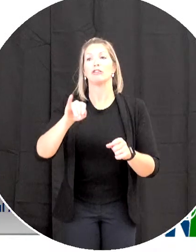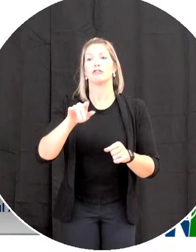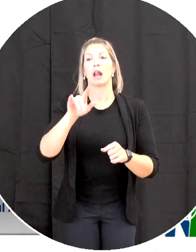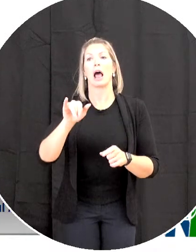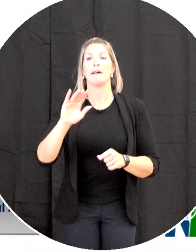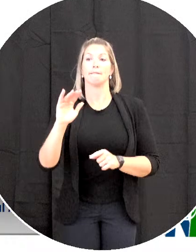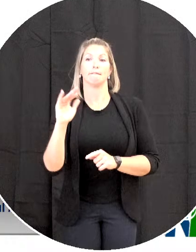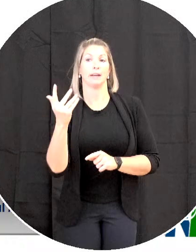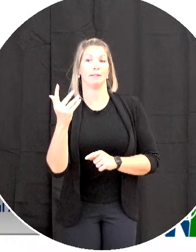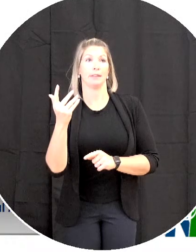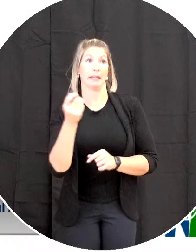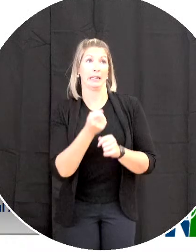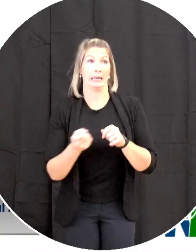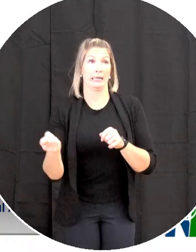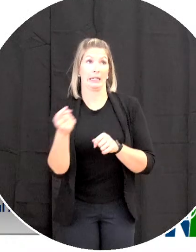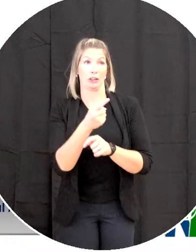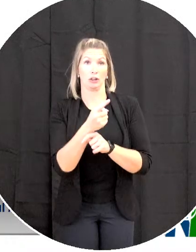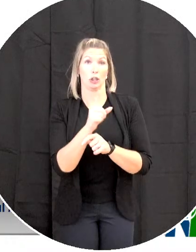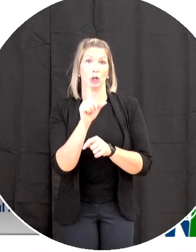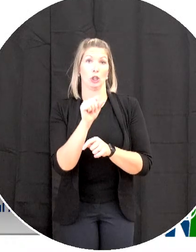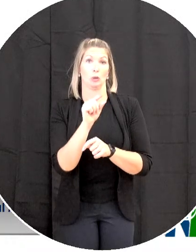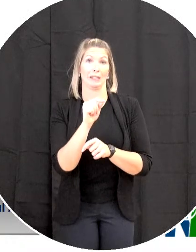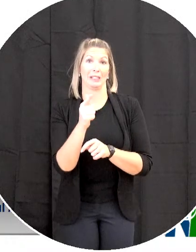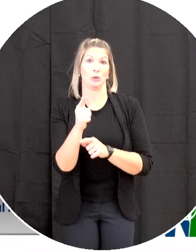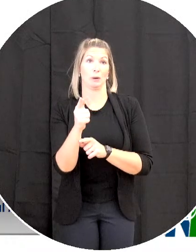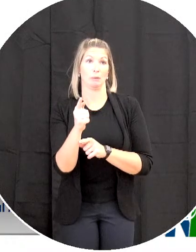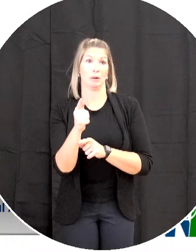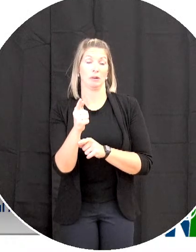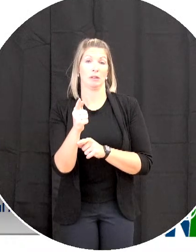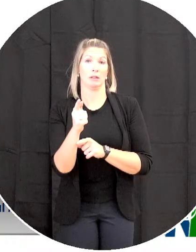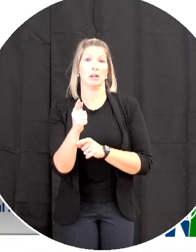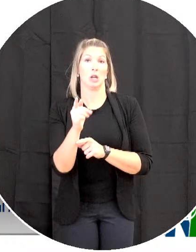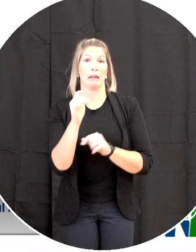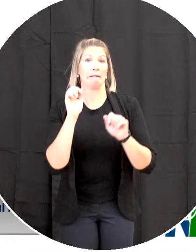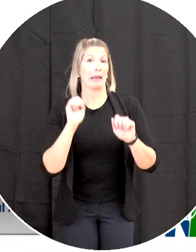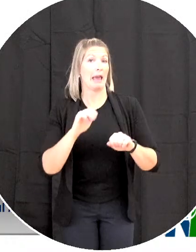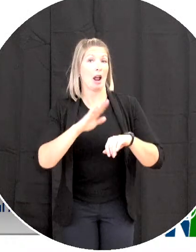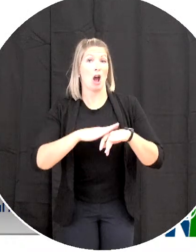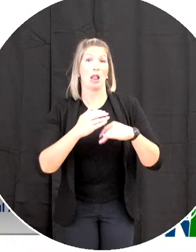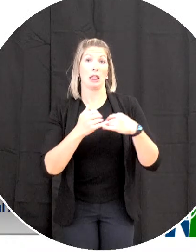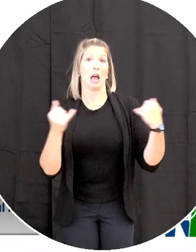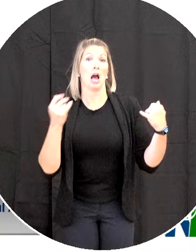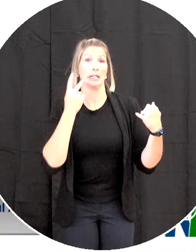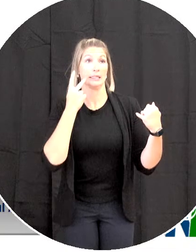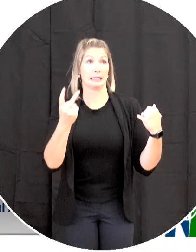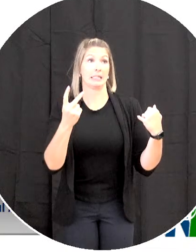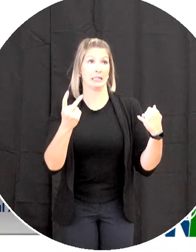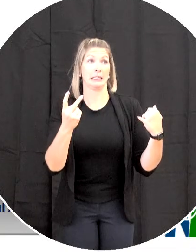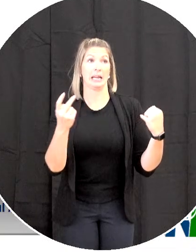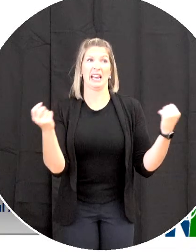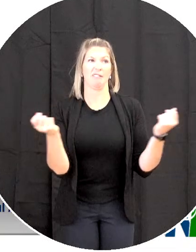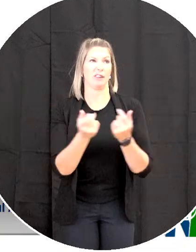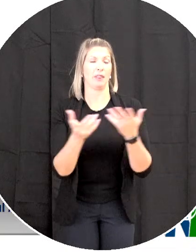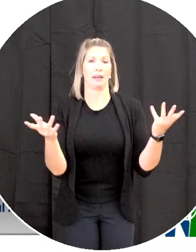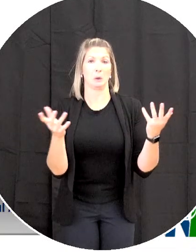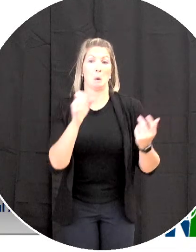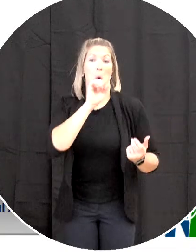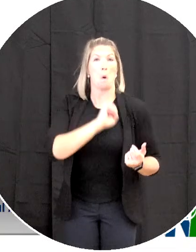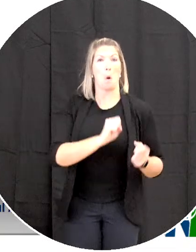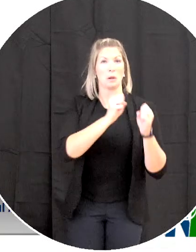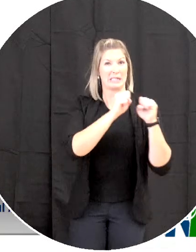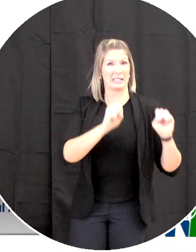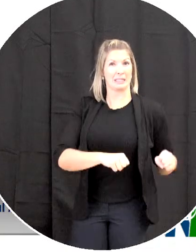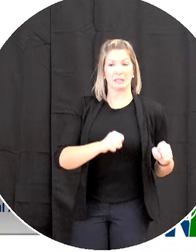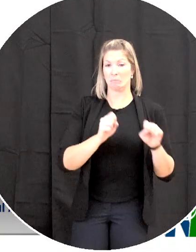next summer. It will completely replace the district's outmoded school data system. And we're